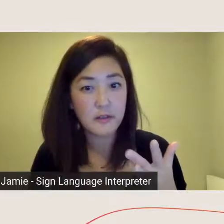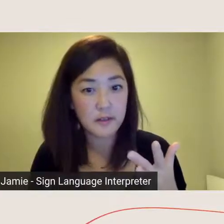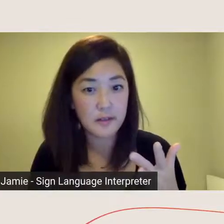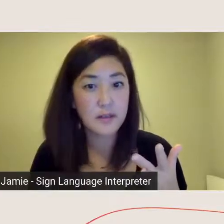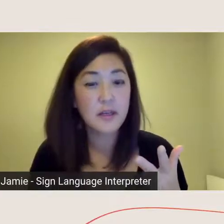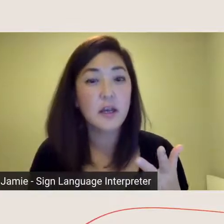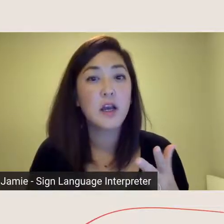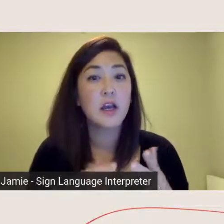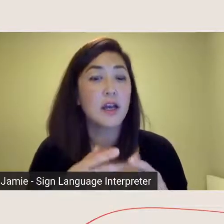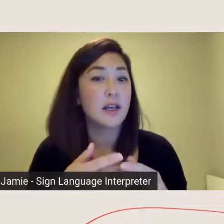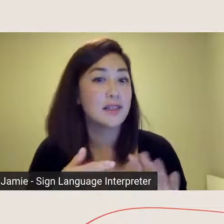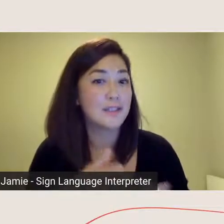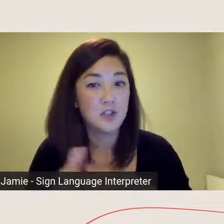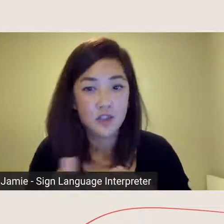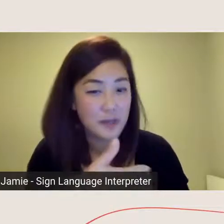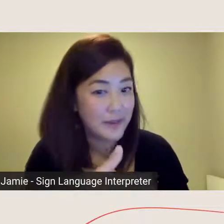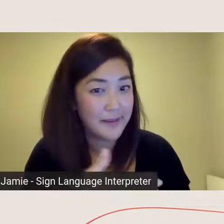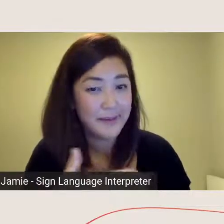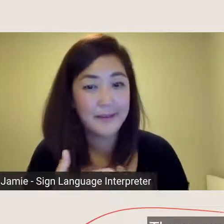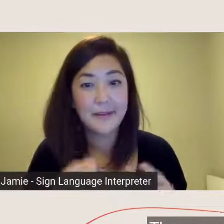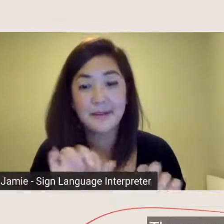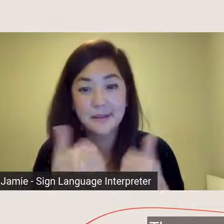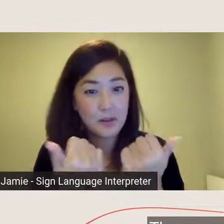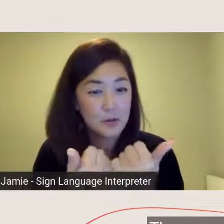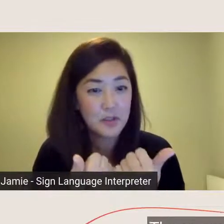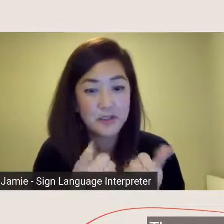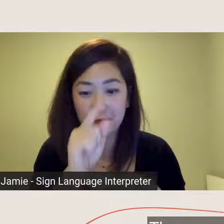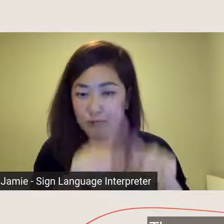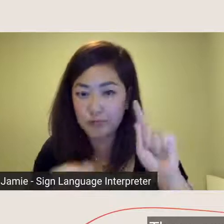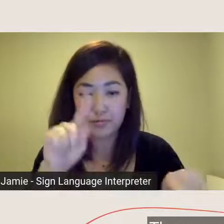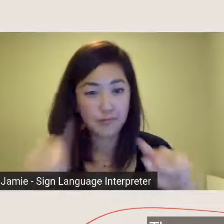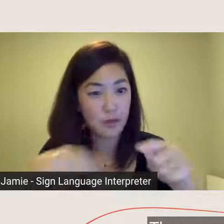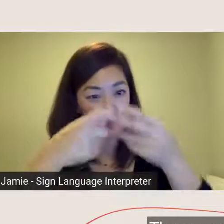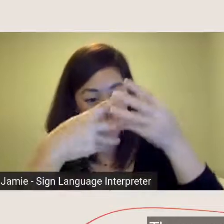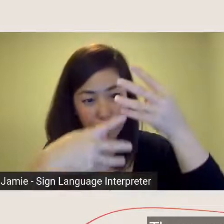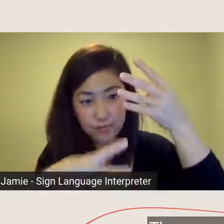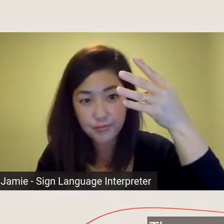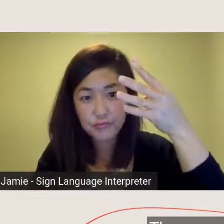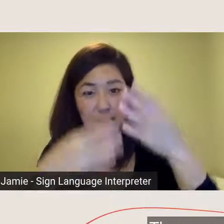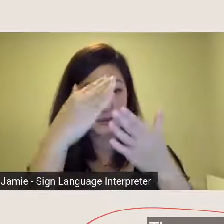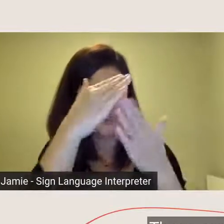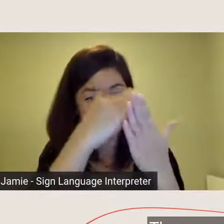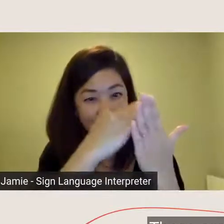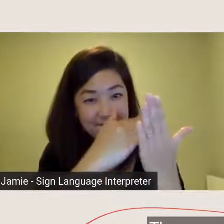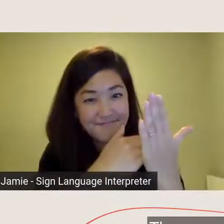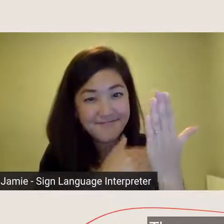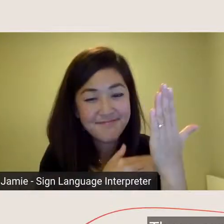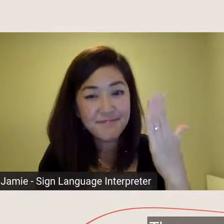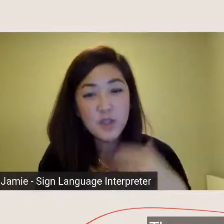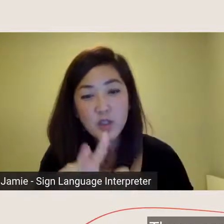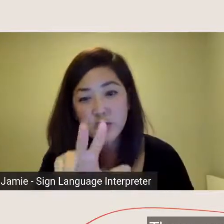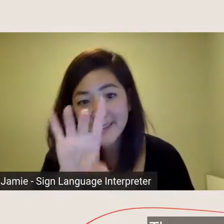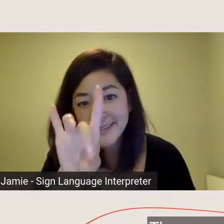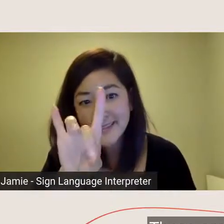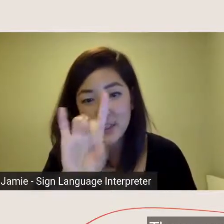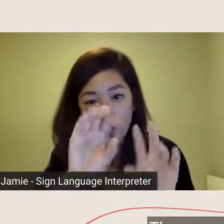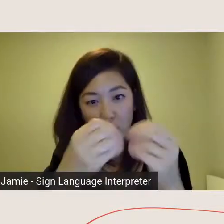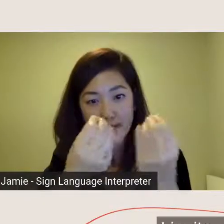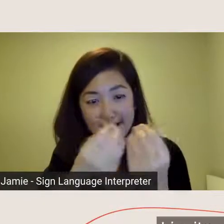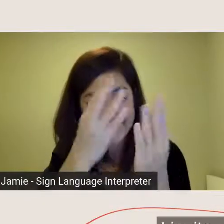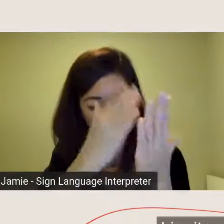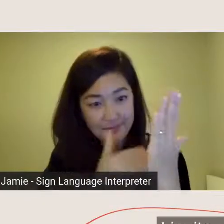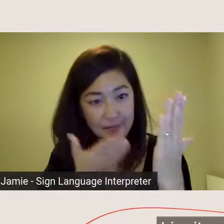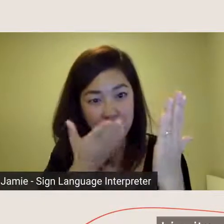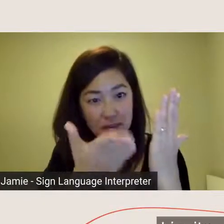Jamaican Canadian Association, Medainta. These are just some of the 38 organizations listed.